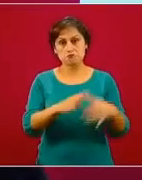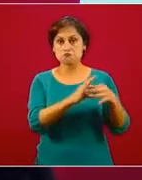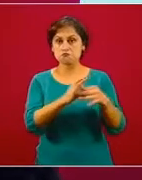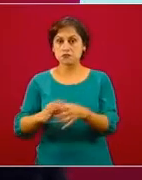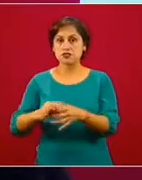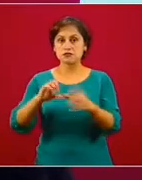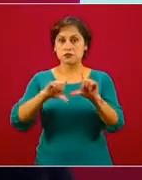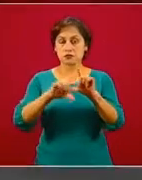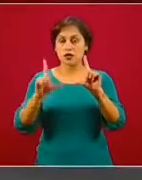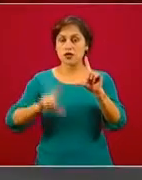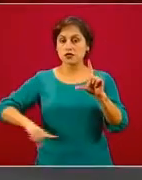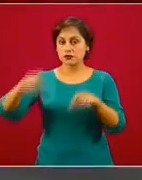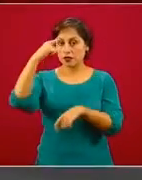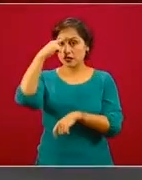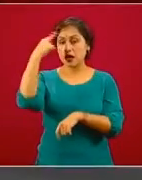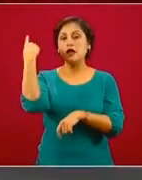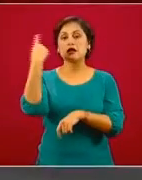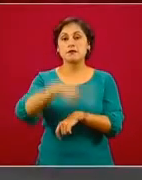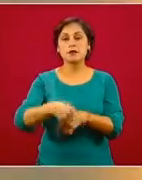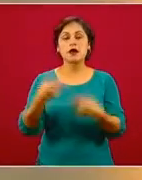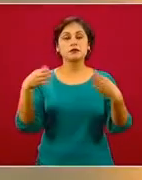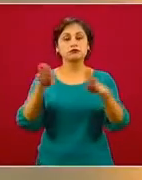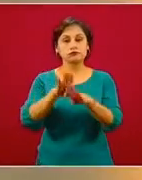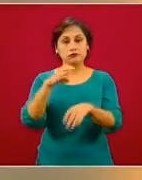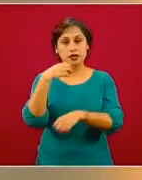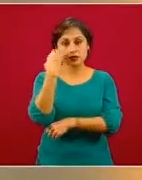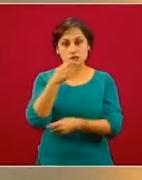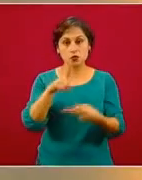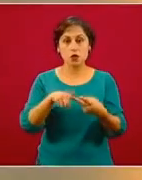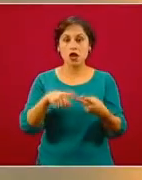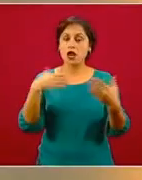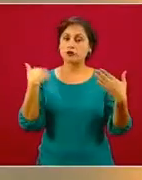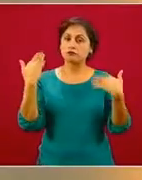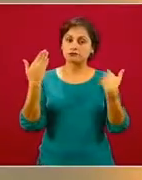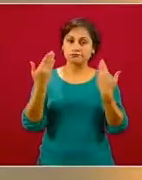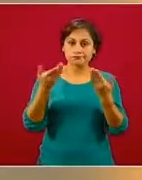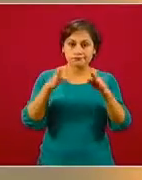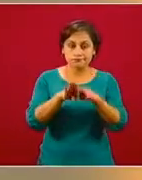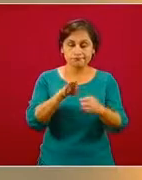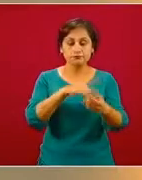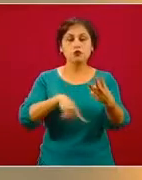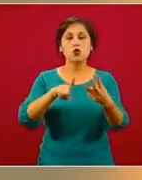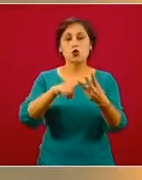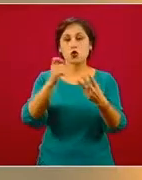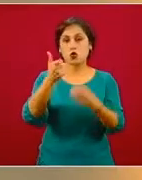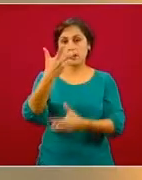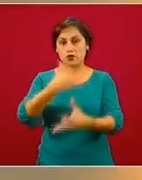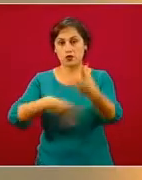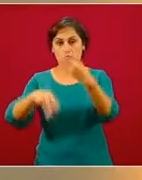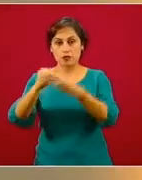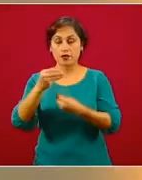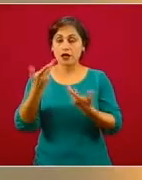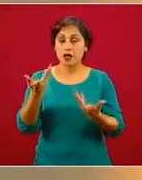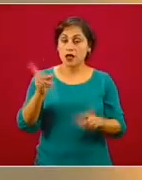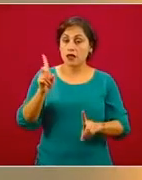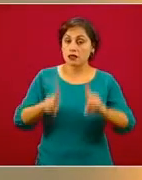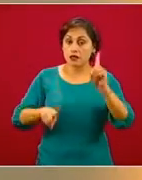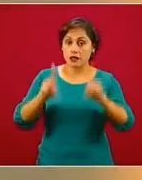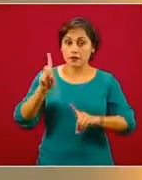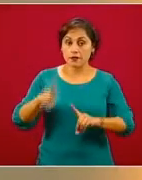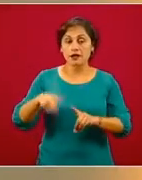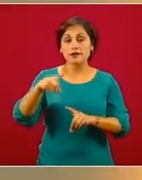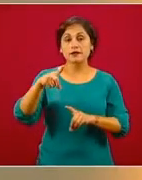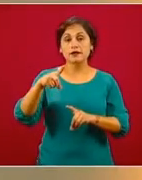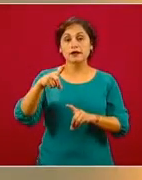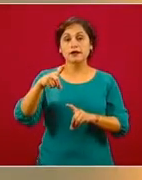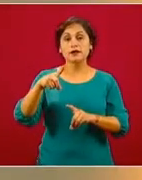after that period is over, whether or not they want to maintain those measures, and those extend to education, social, and